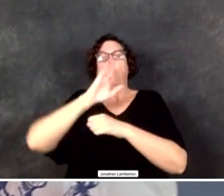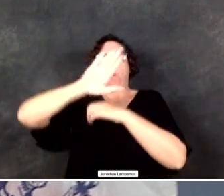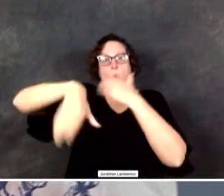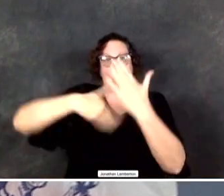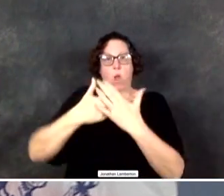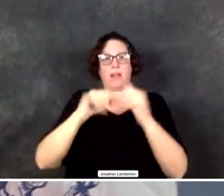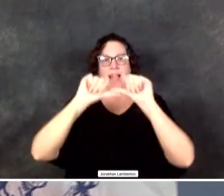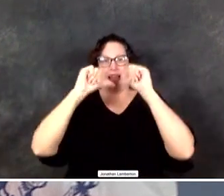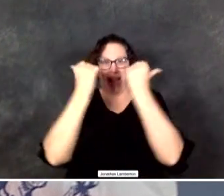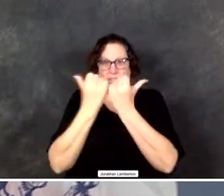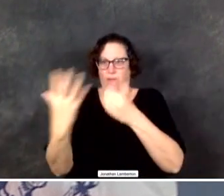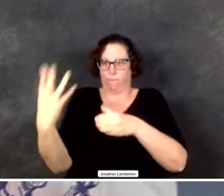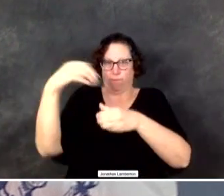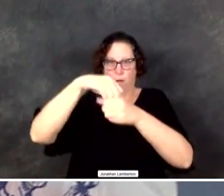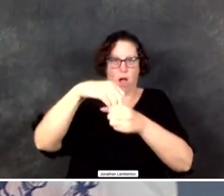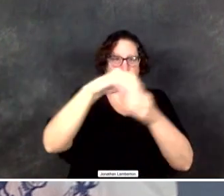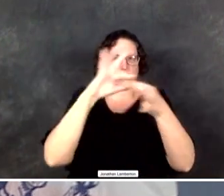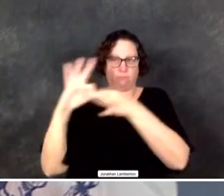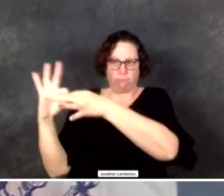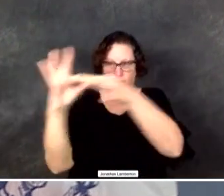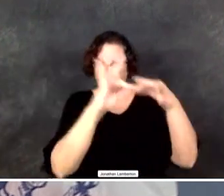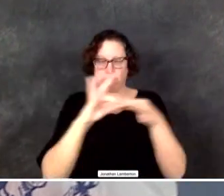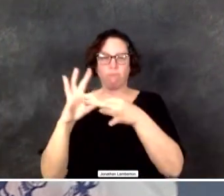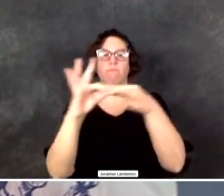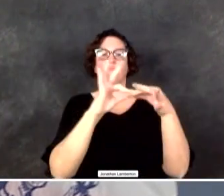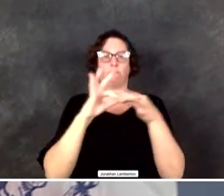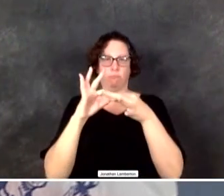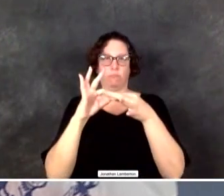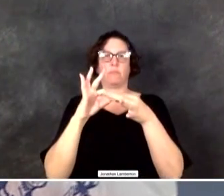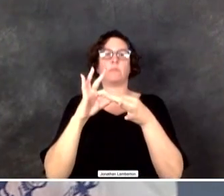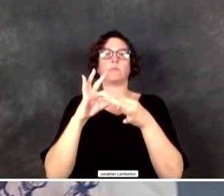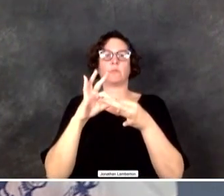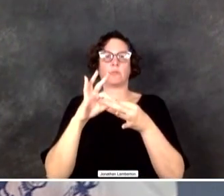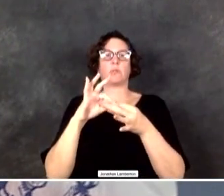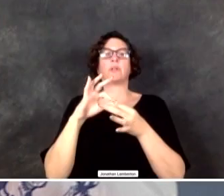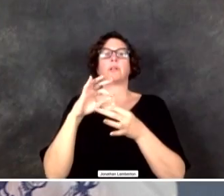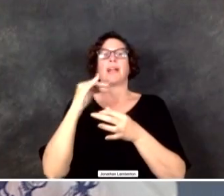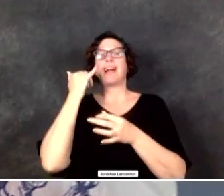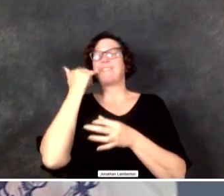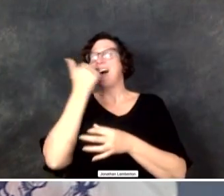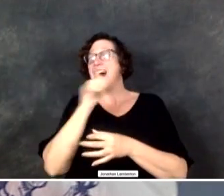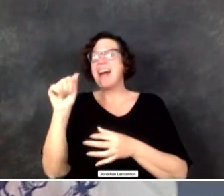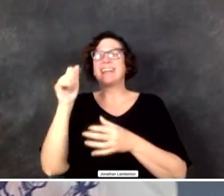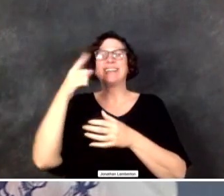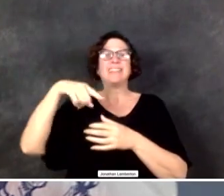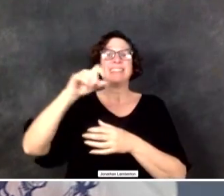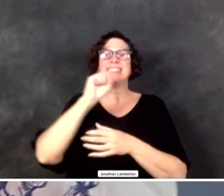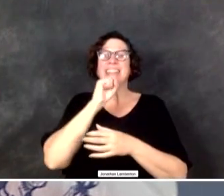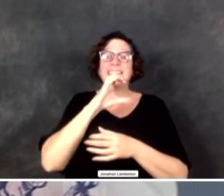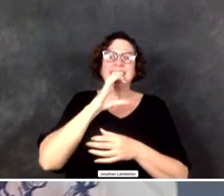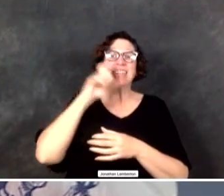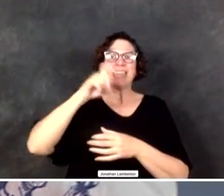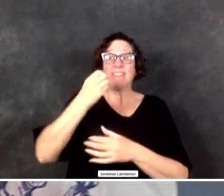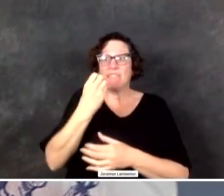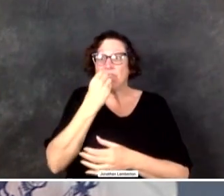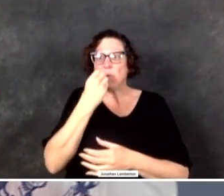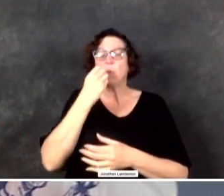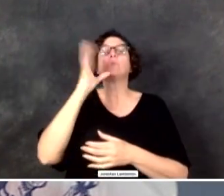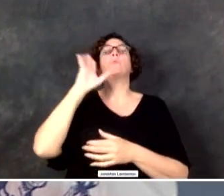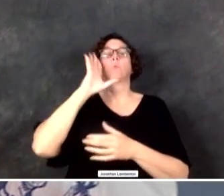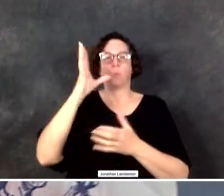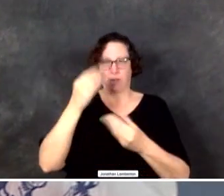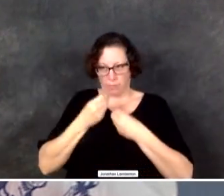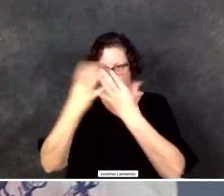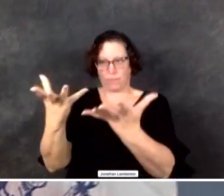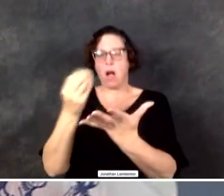tightly coordinated to make sure that anyone who signs up, any senior who signs up, gets those meals right away. This